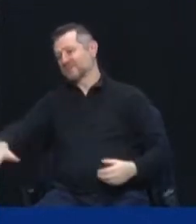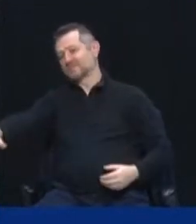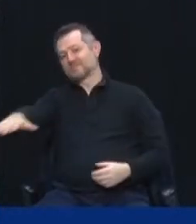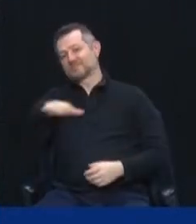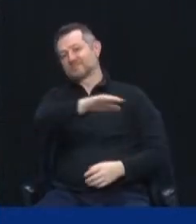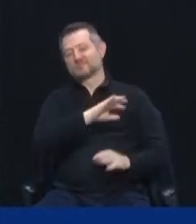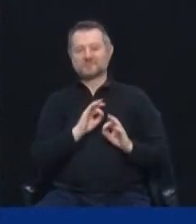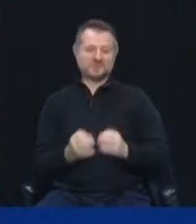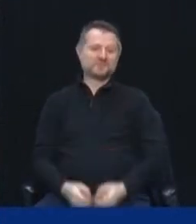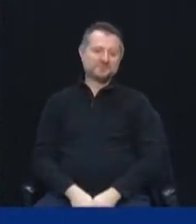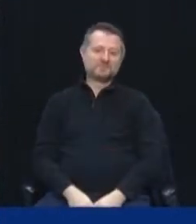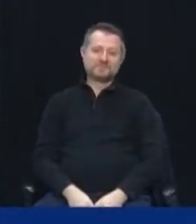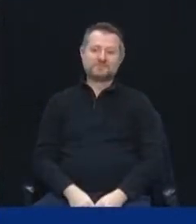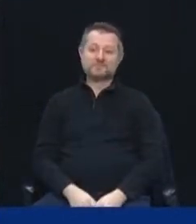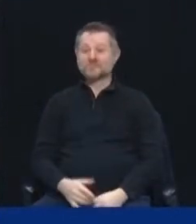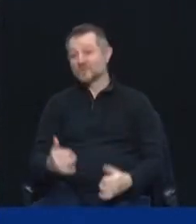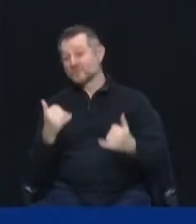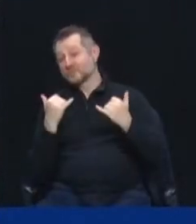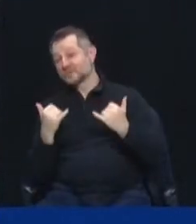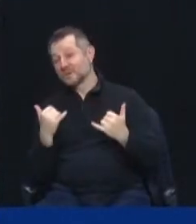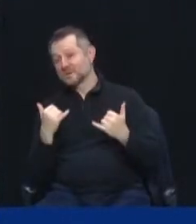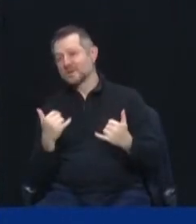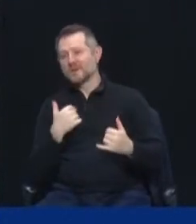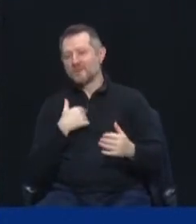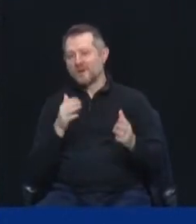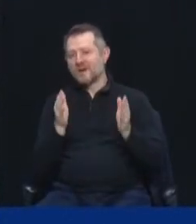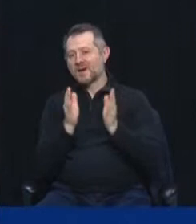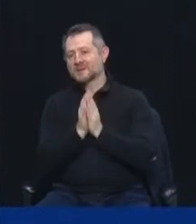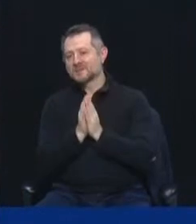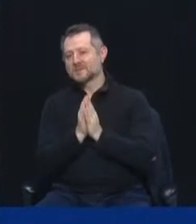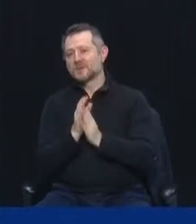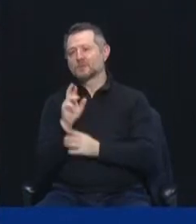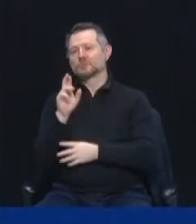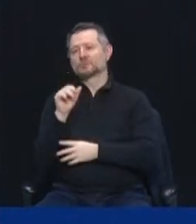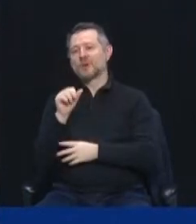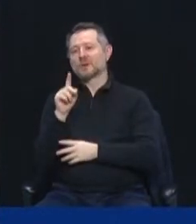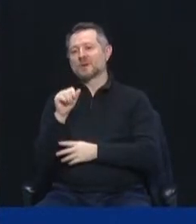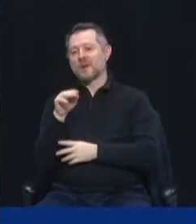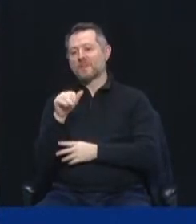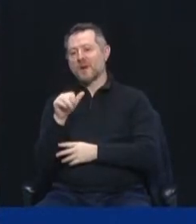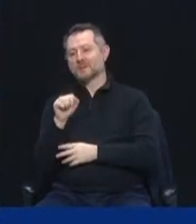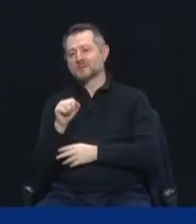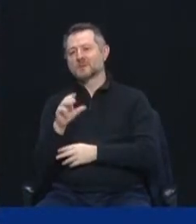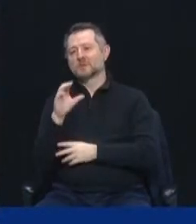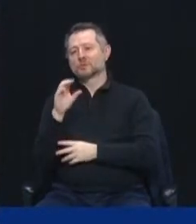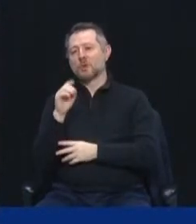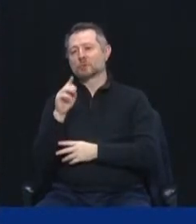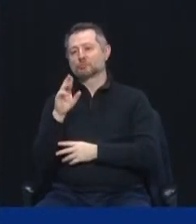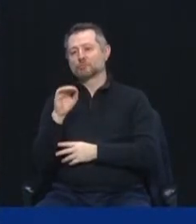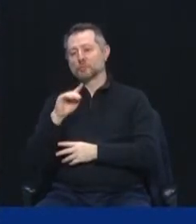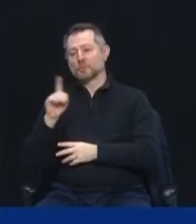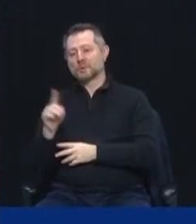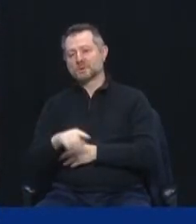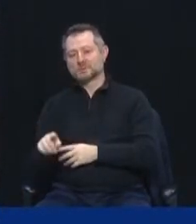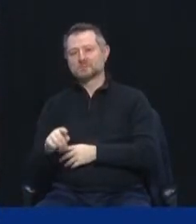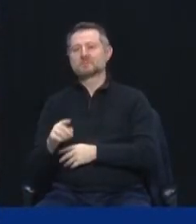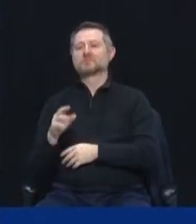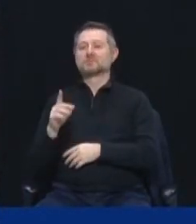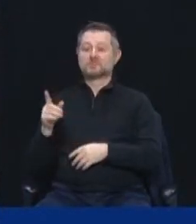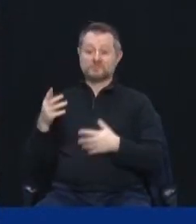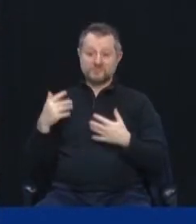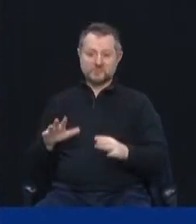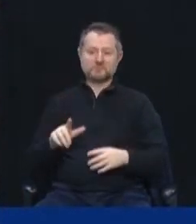that, let me please ask Radames Rodriguez to join us. You'll then hear from Paloma